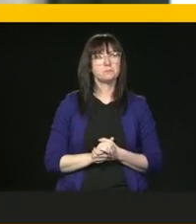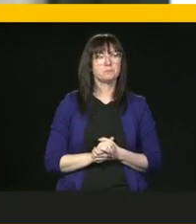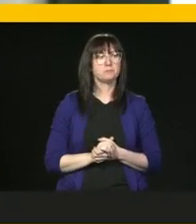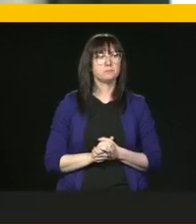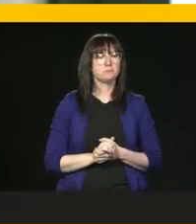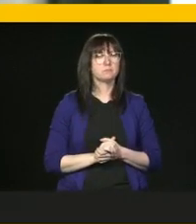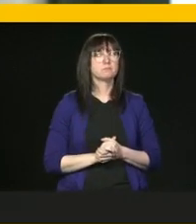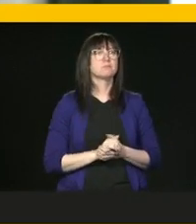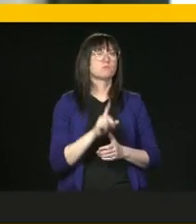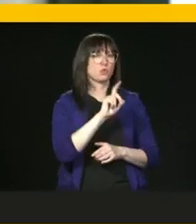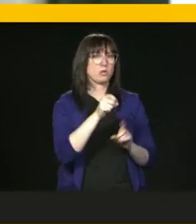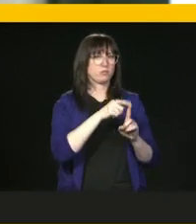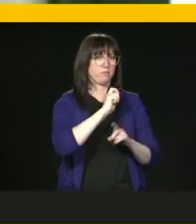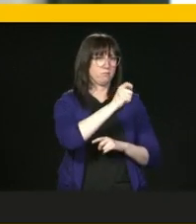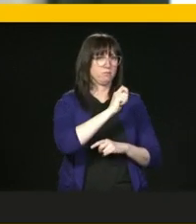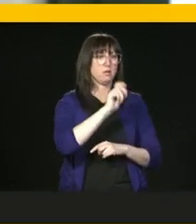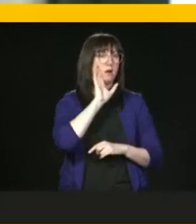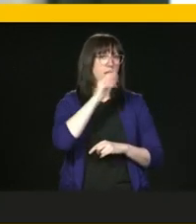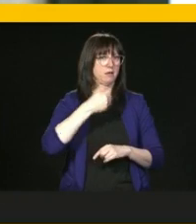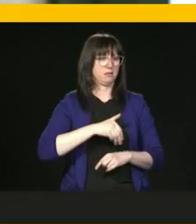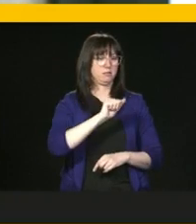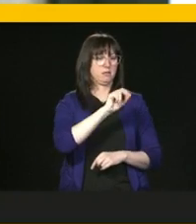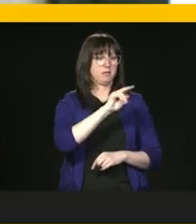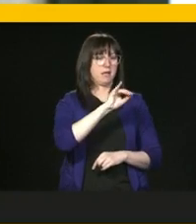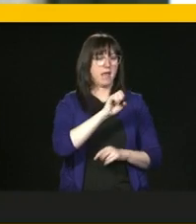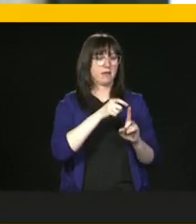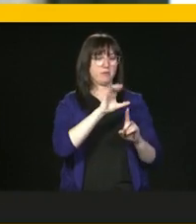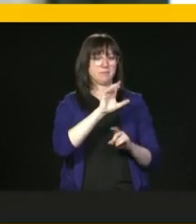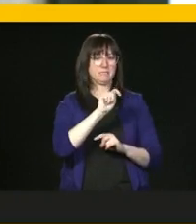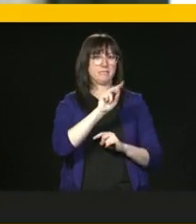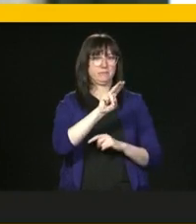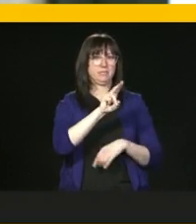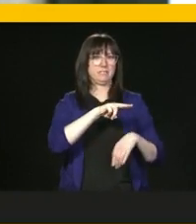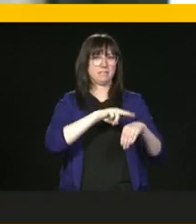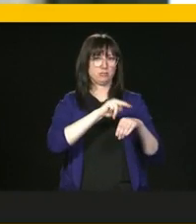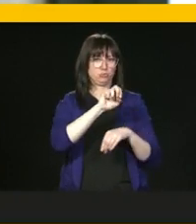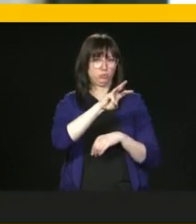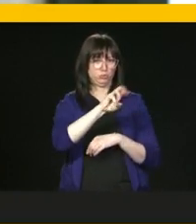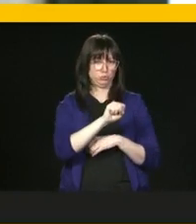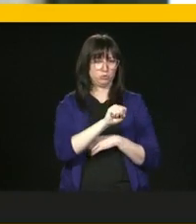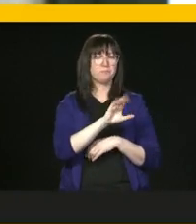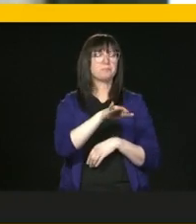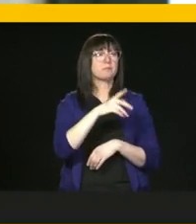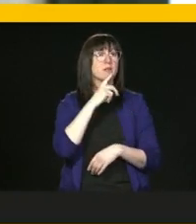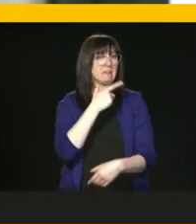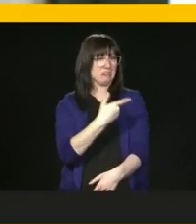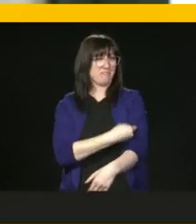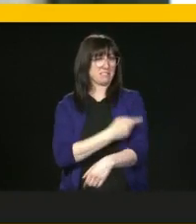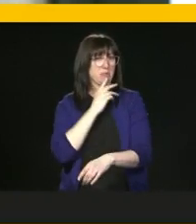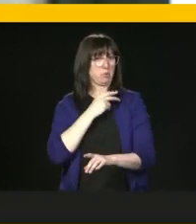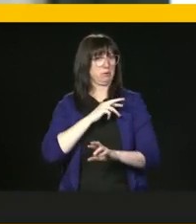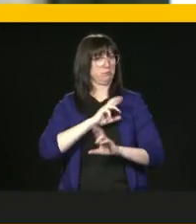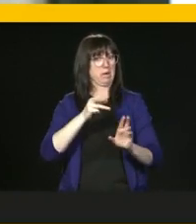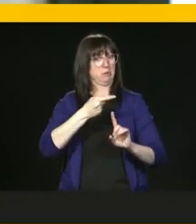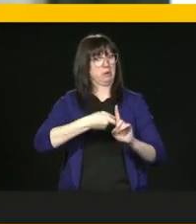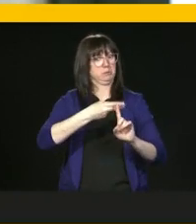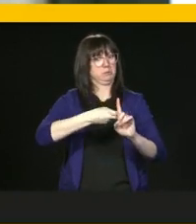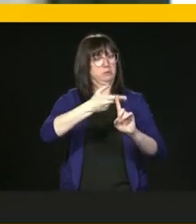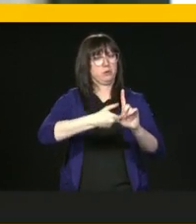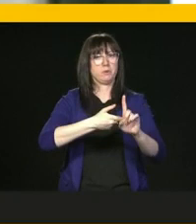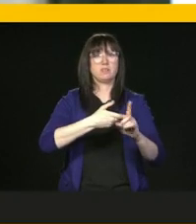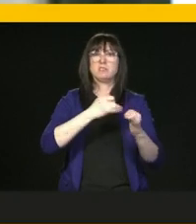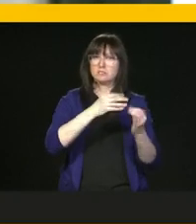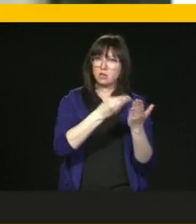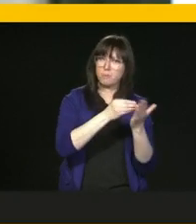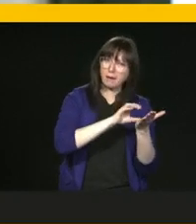Hi, Mr. Prime Minister. It's Annie Bergeron-Oliver with CTV National News. You said that a vaccine will take months, despite funding and